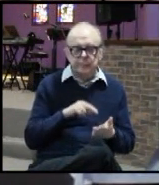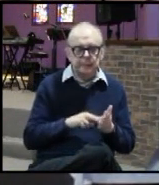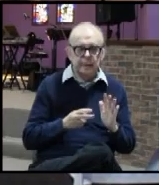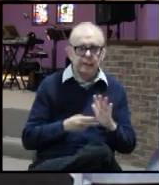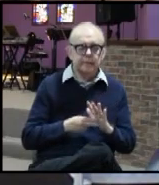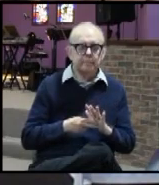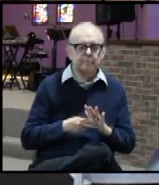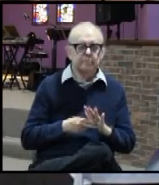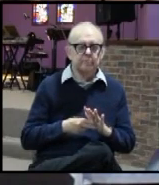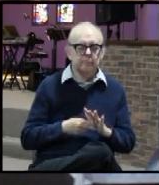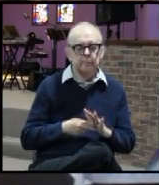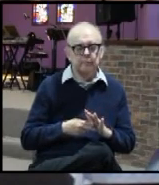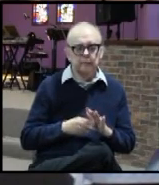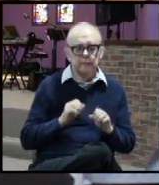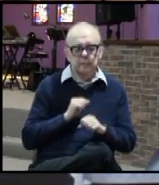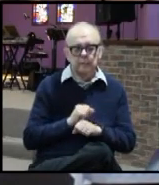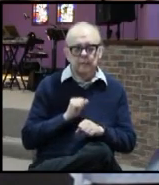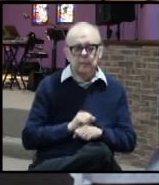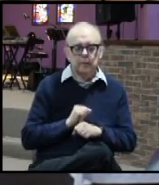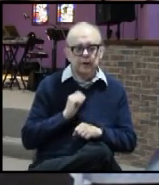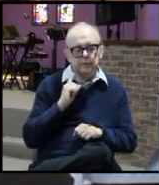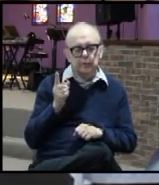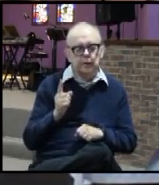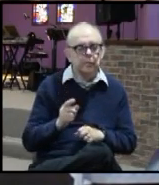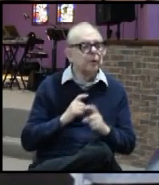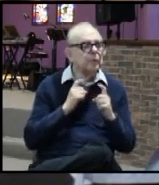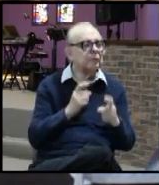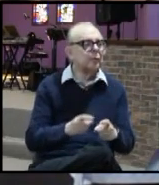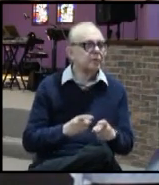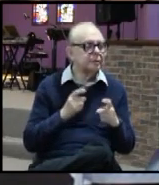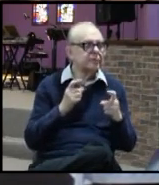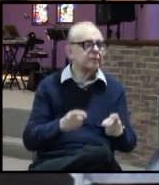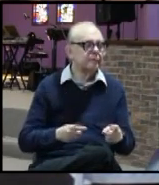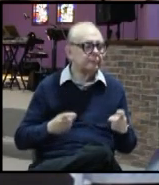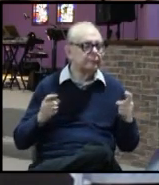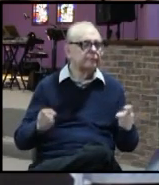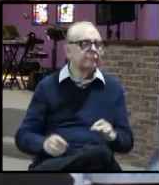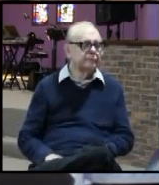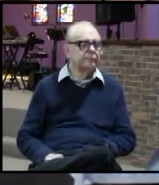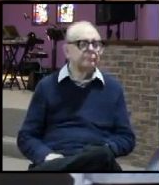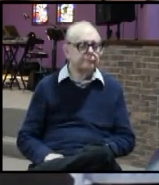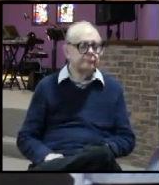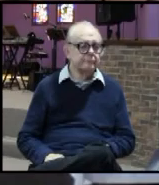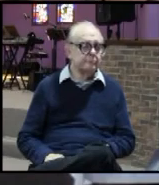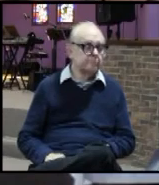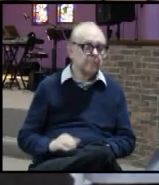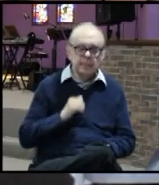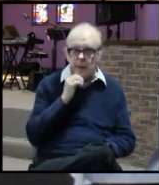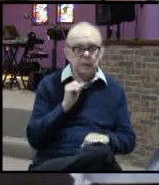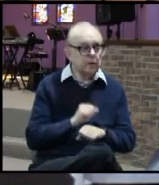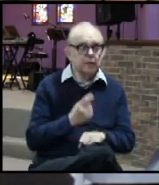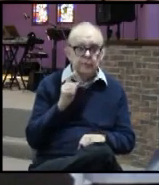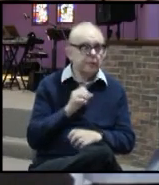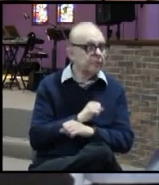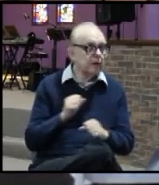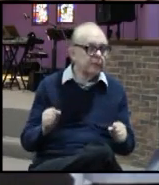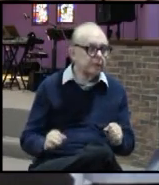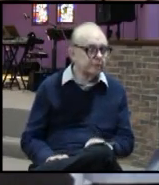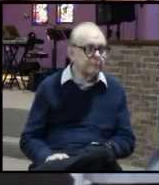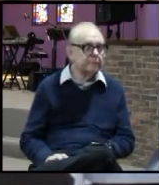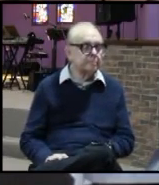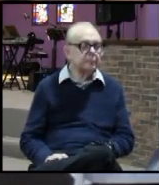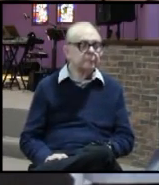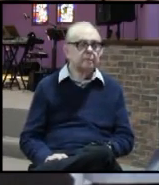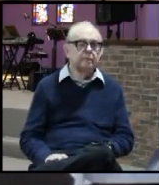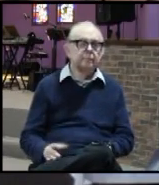he's talking about is you're working for your rewards. You're working for your rewards. You don't work for your salvation.